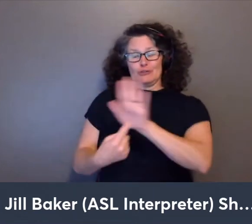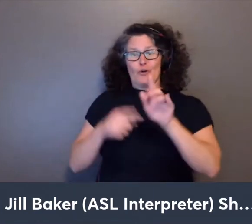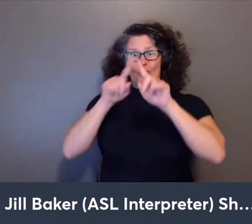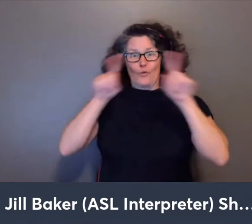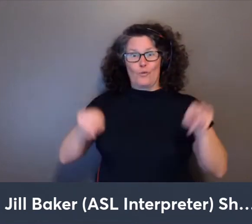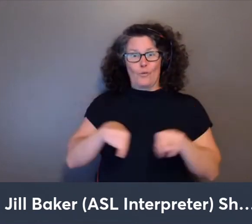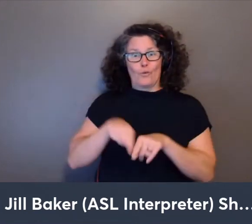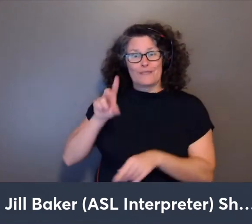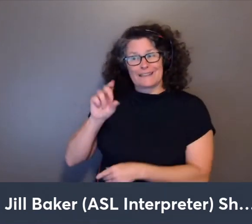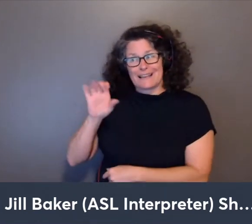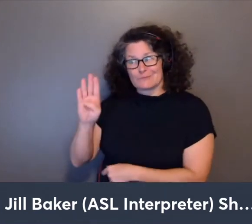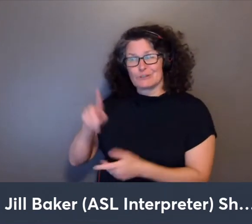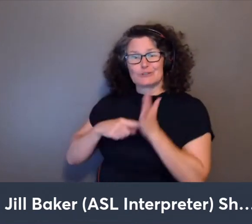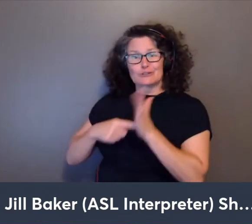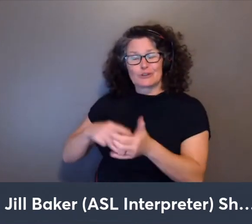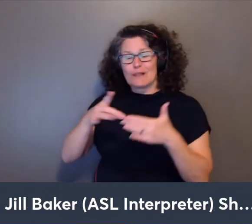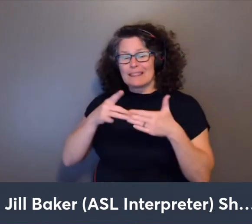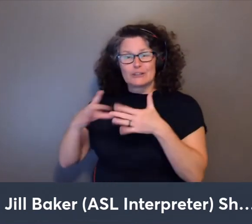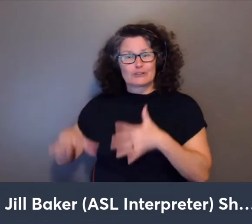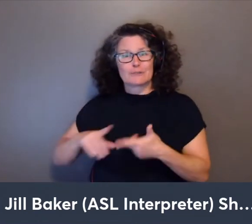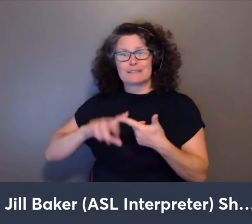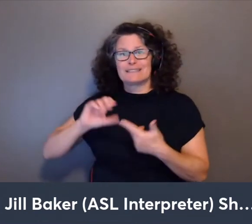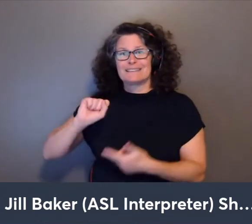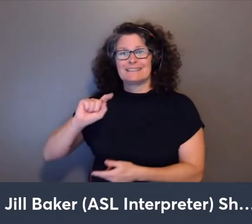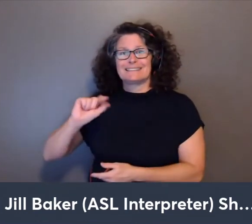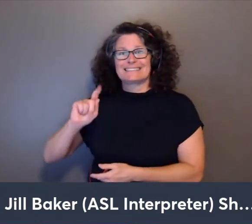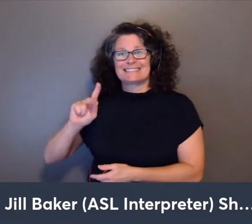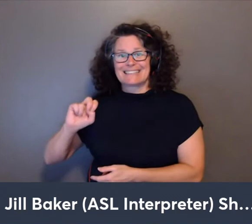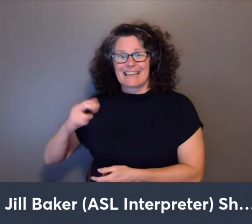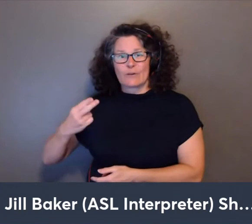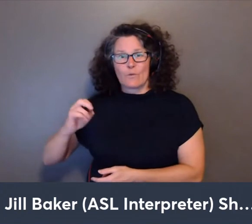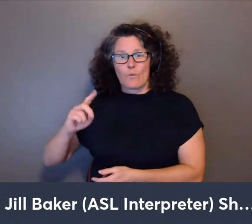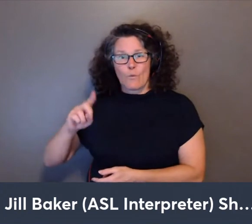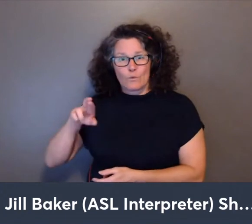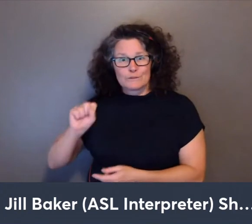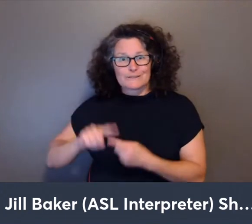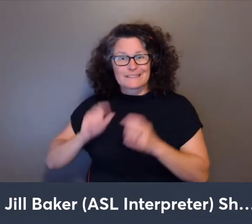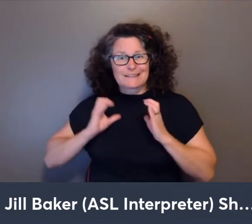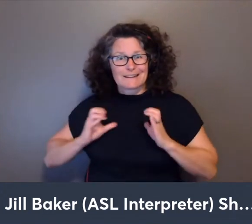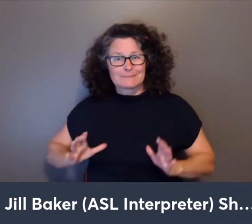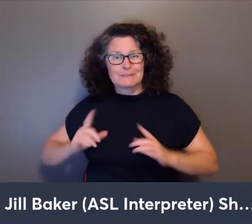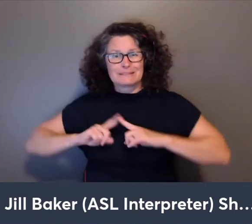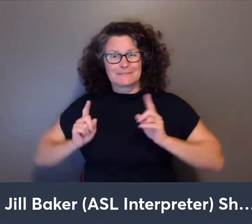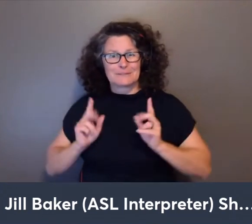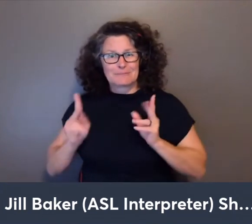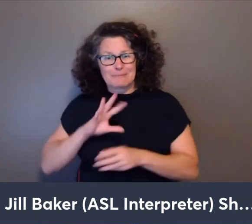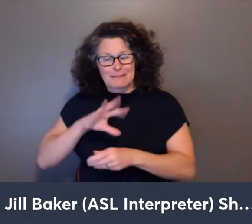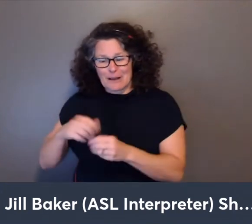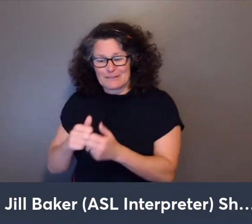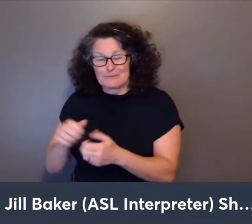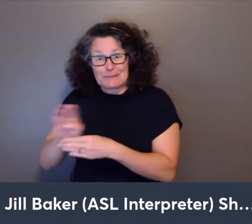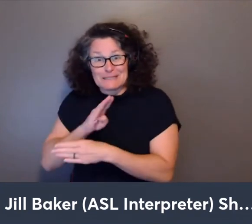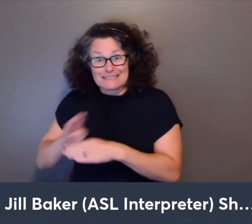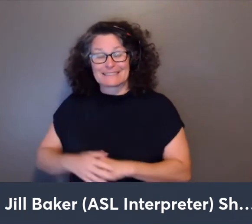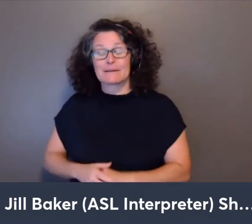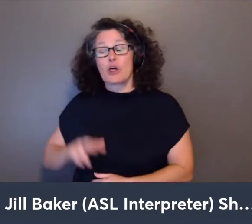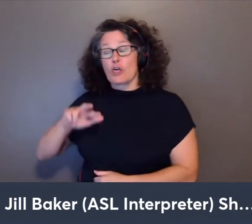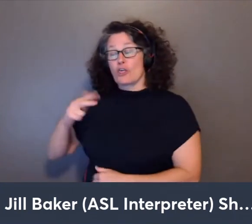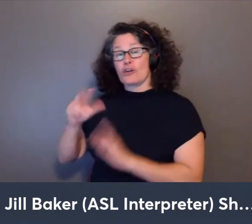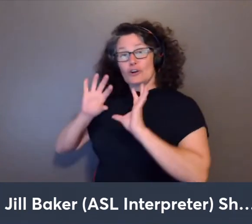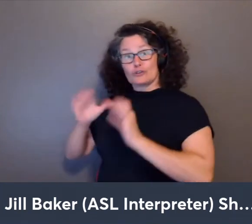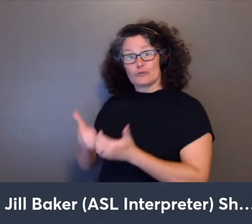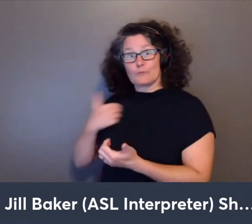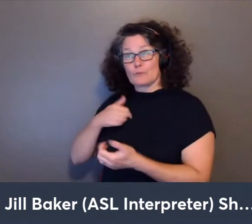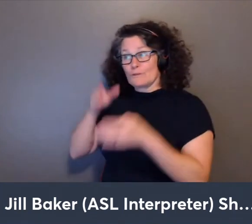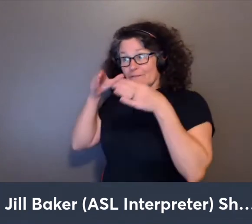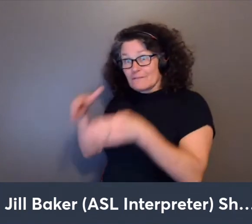to their stakeholders, to their customer of different perspective of the business. The third persona that we're targeting